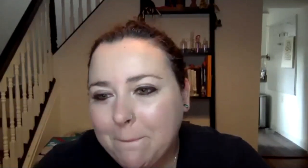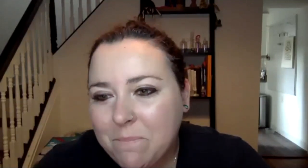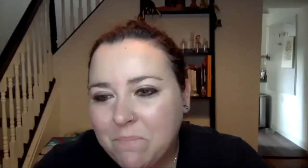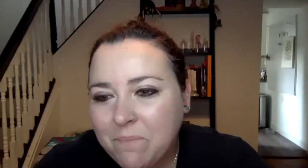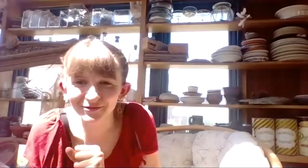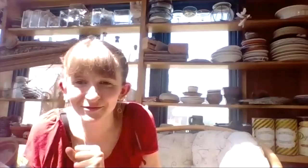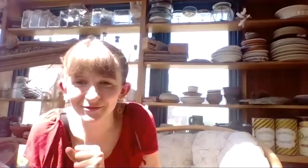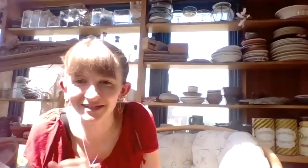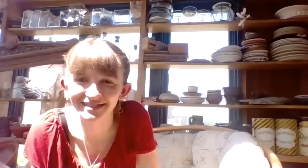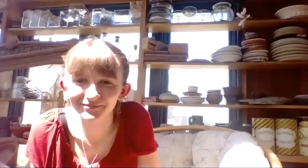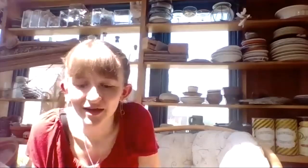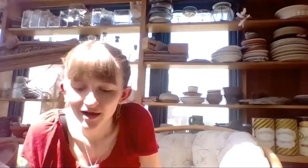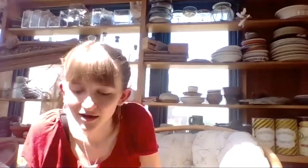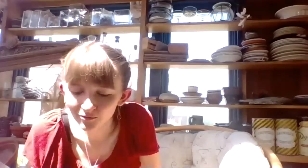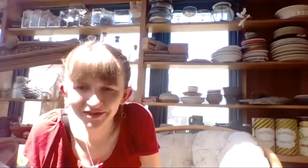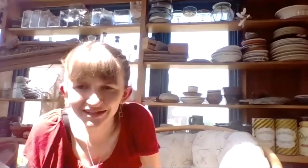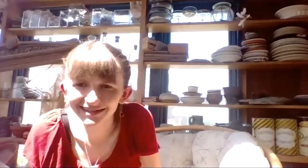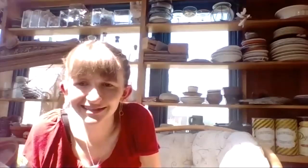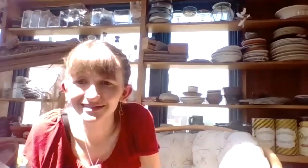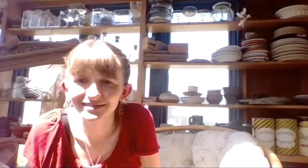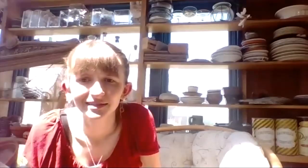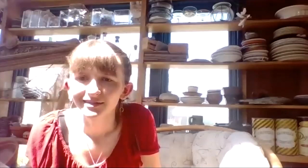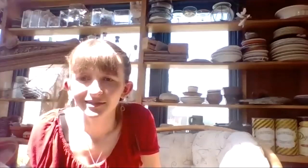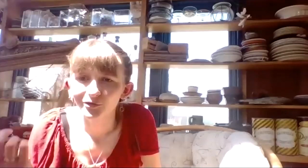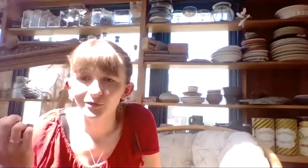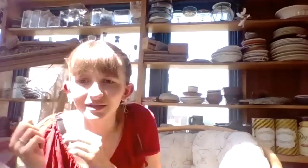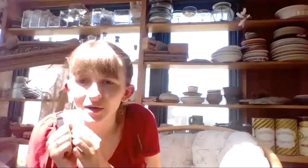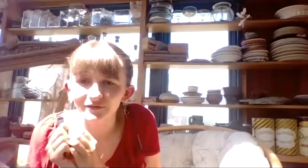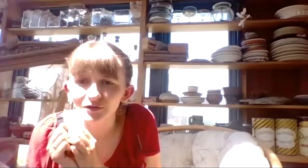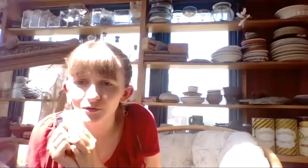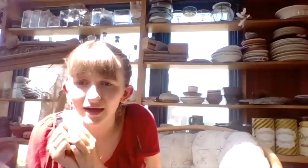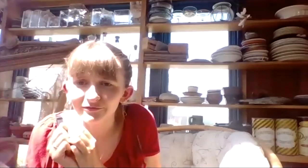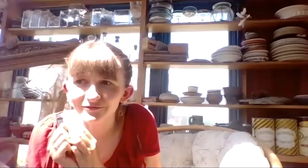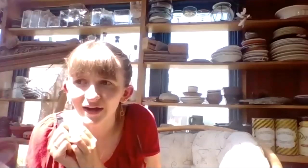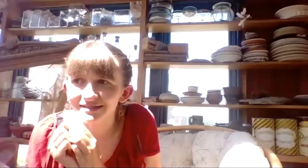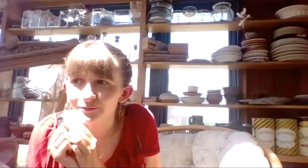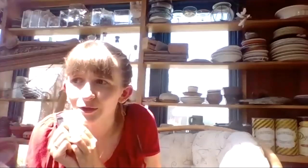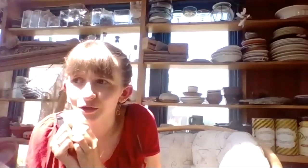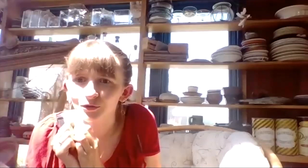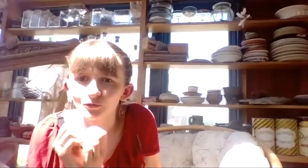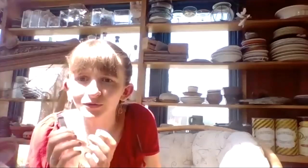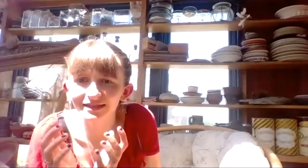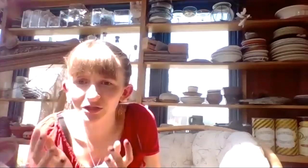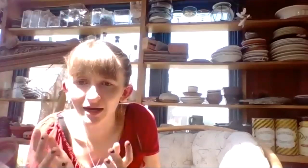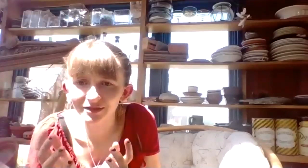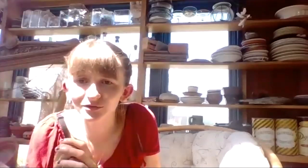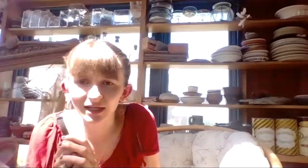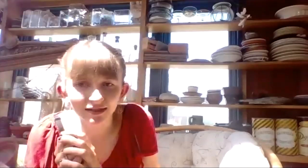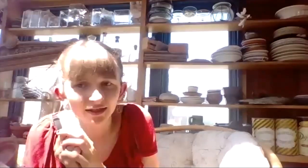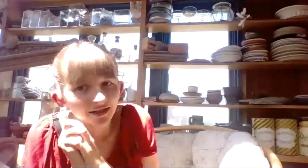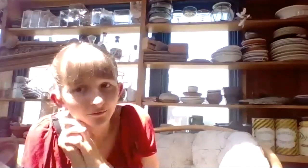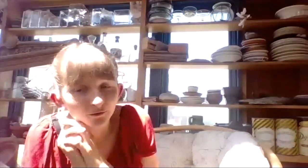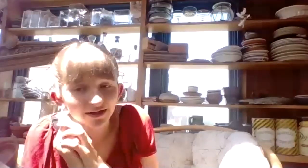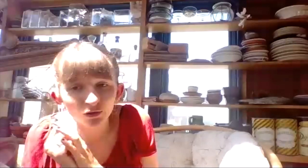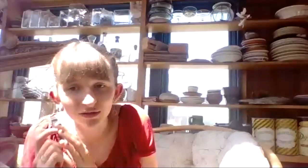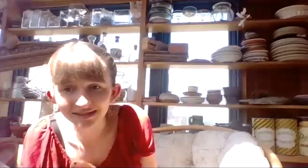Oh, such a good question. One thing is, you know, if you ever find someone who you really look up to, like